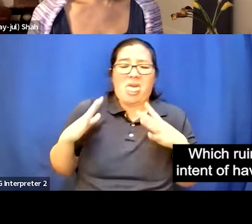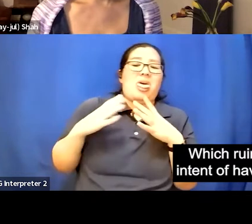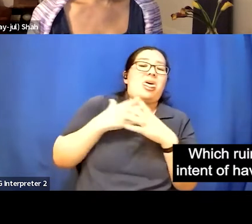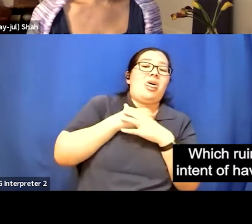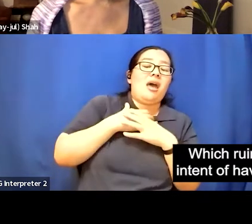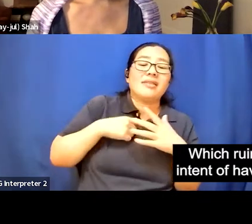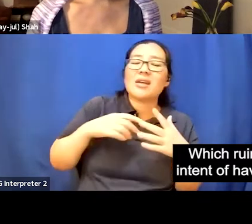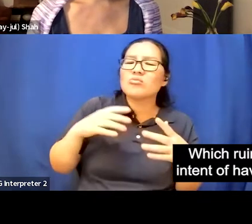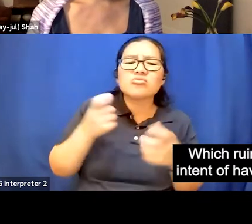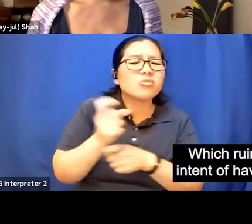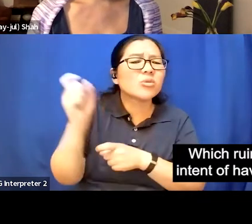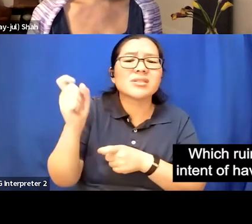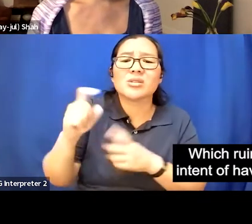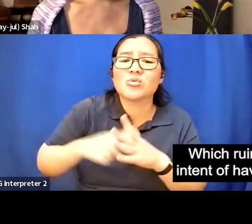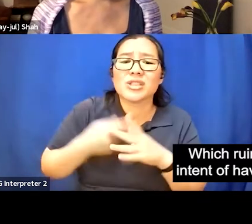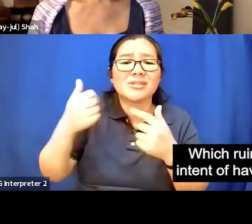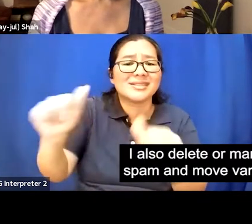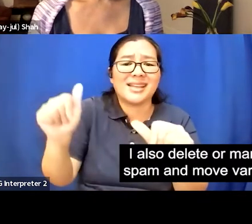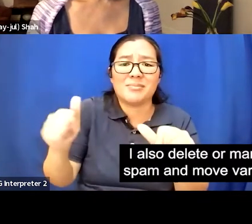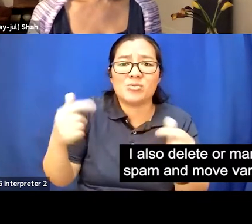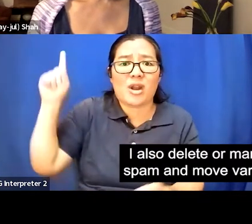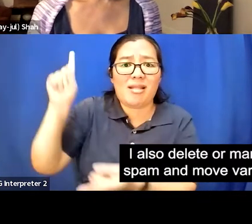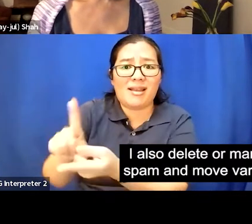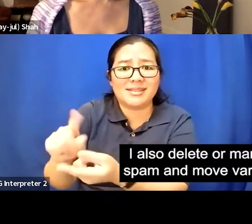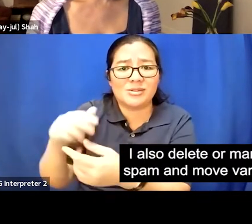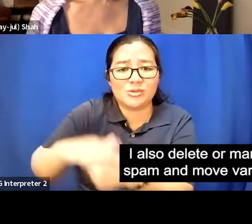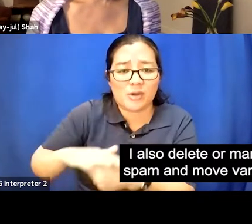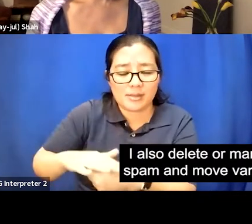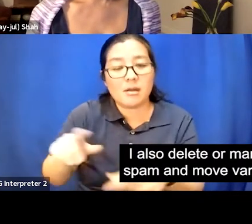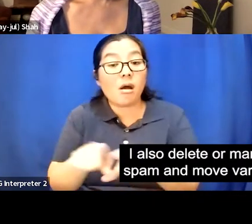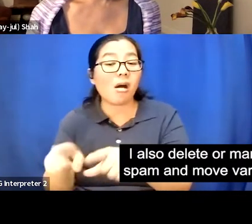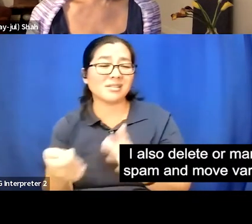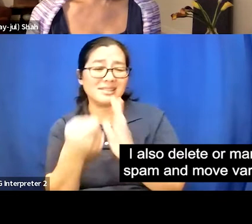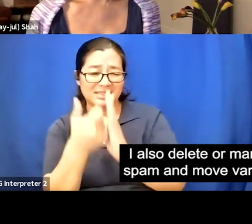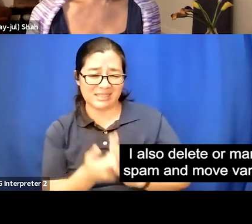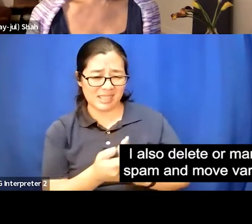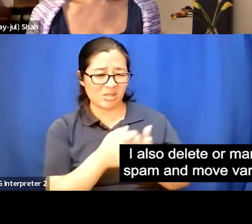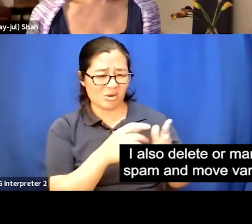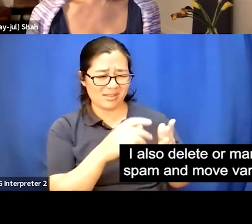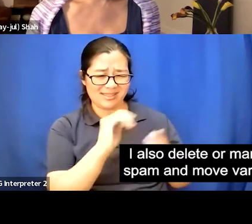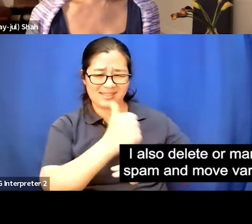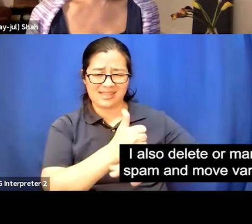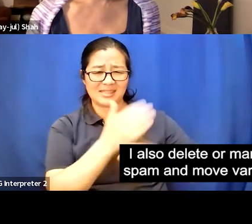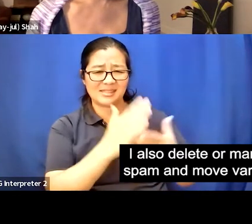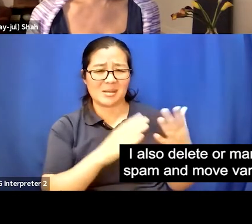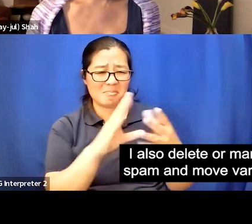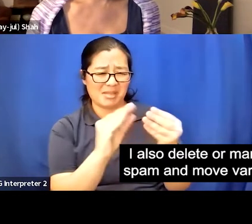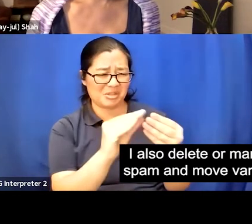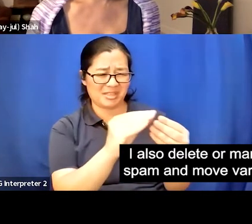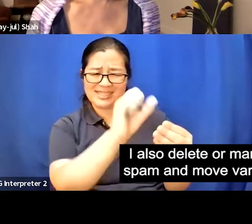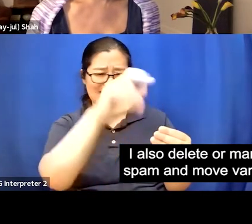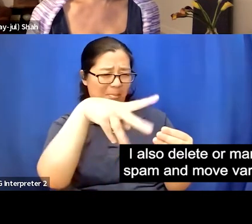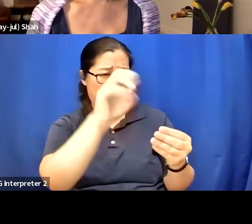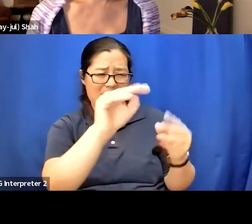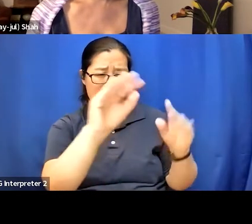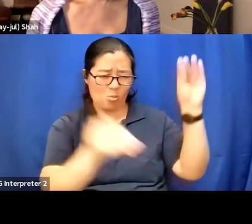intent of having less stress. I also delete or mark certain messages as spam and move various emails into